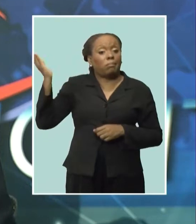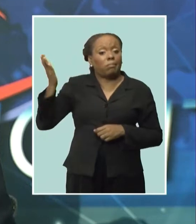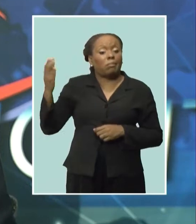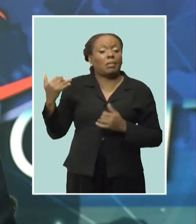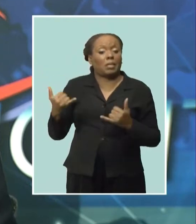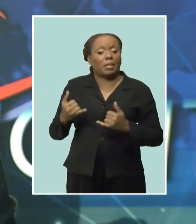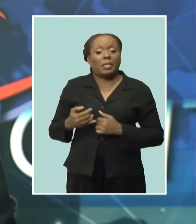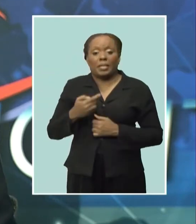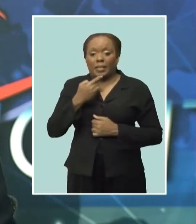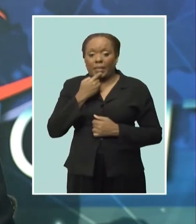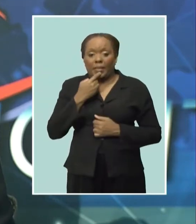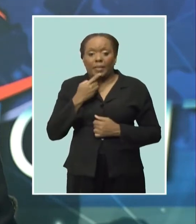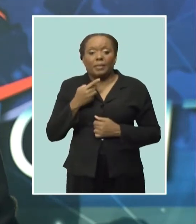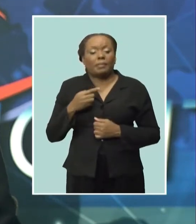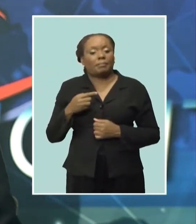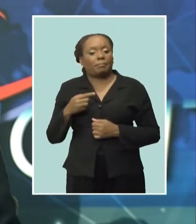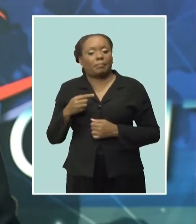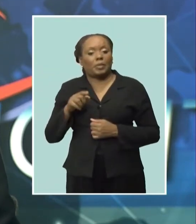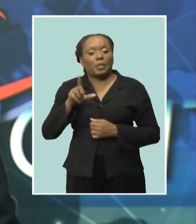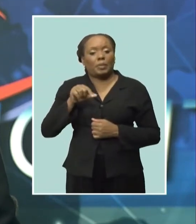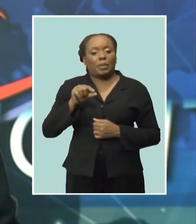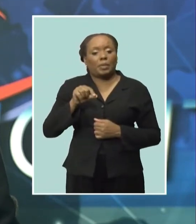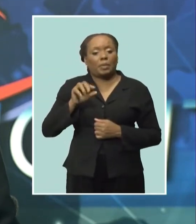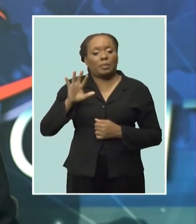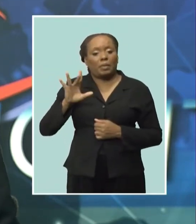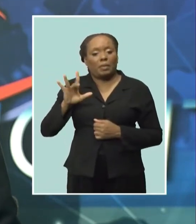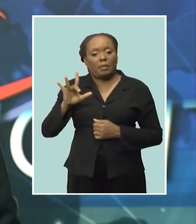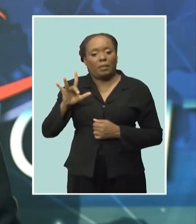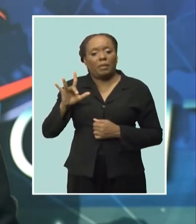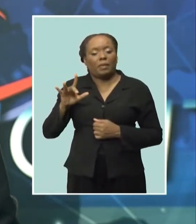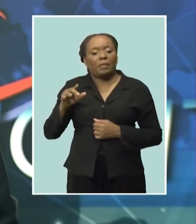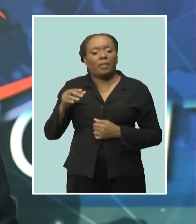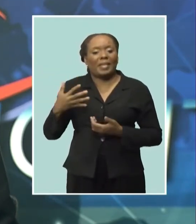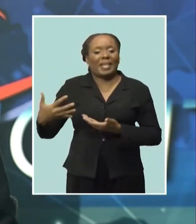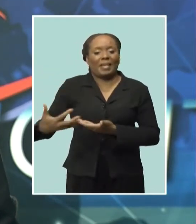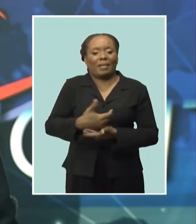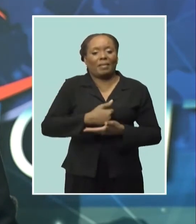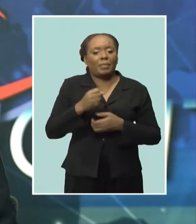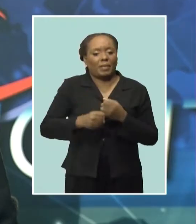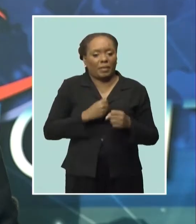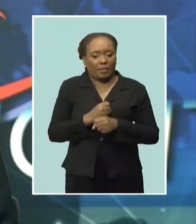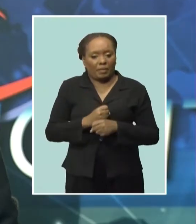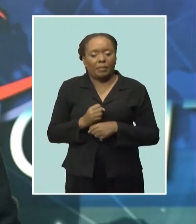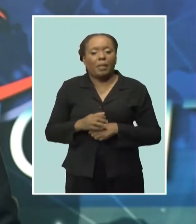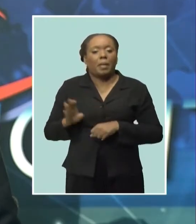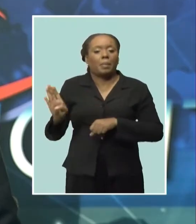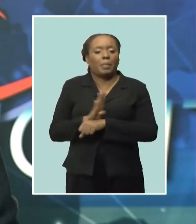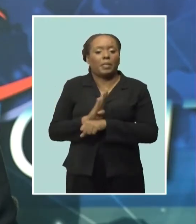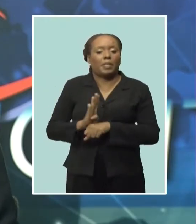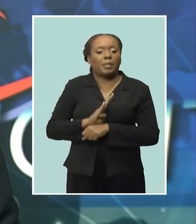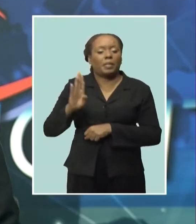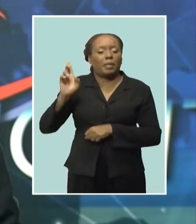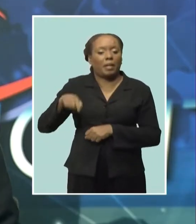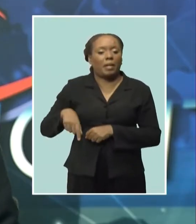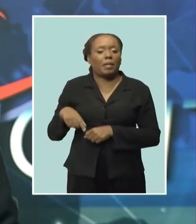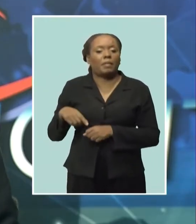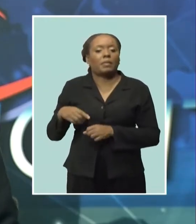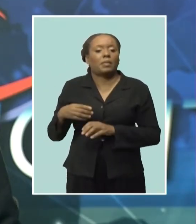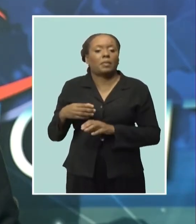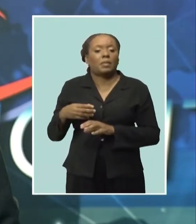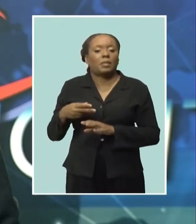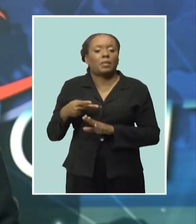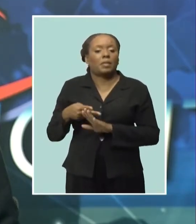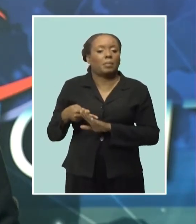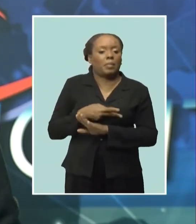stipulates that from income year 2025, businesses will be required to prepay corporation tax on a